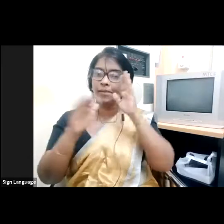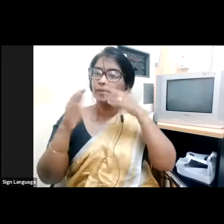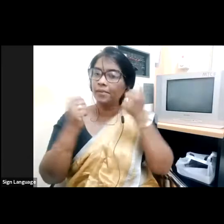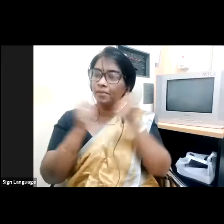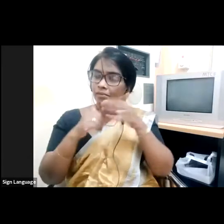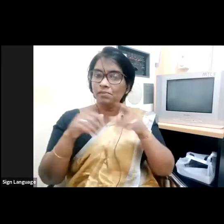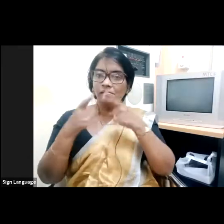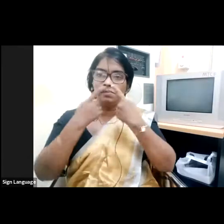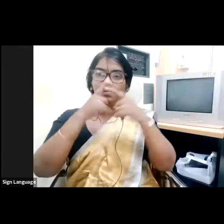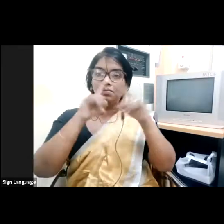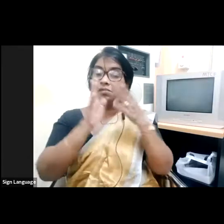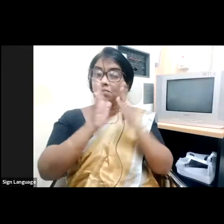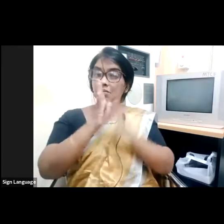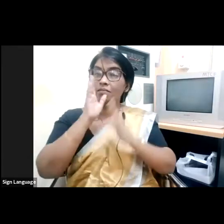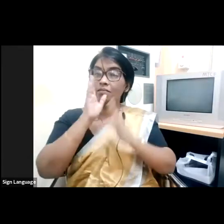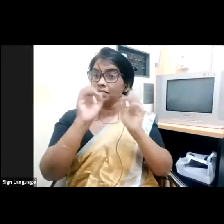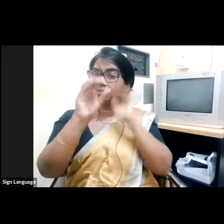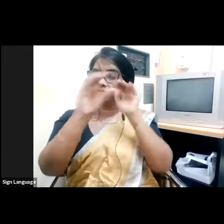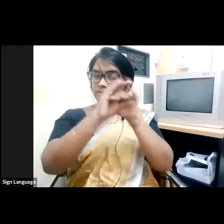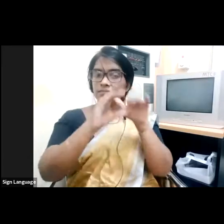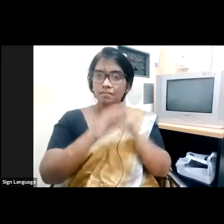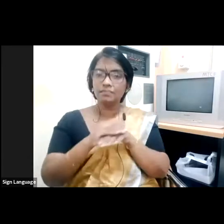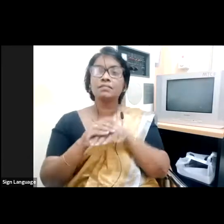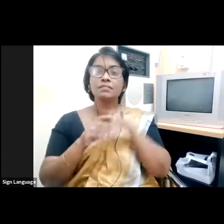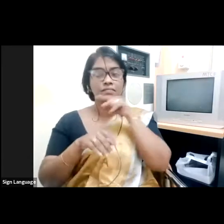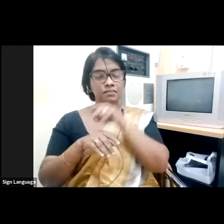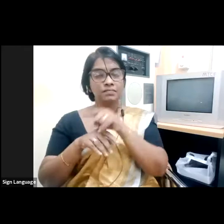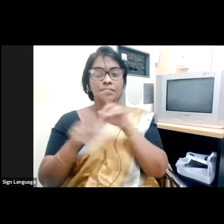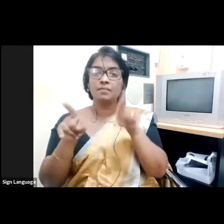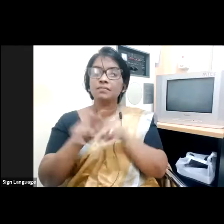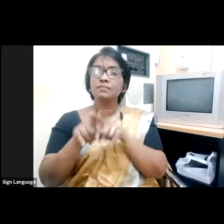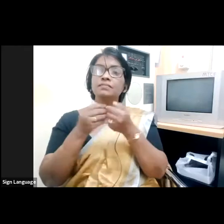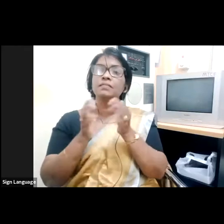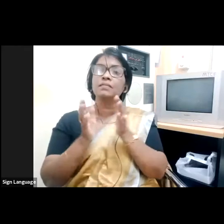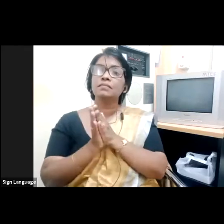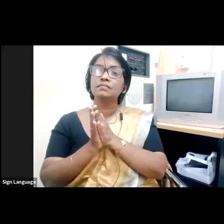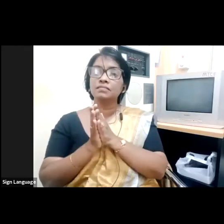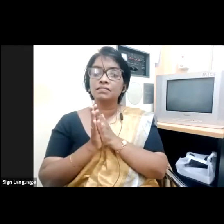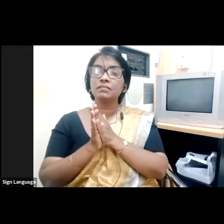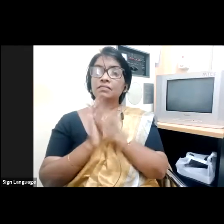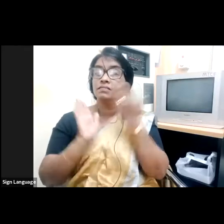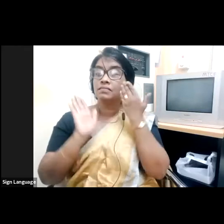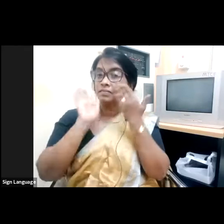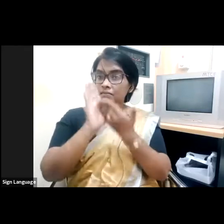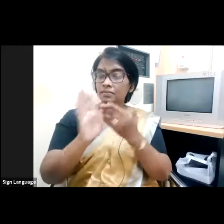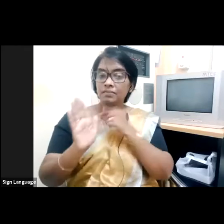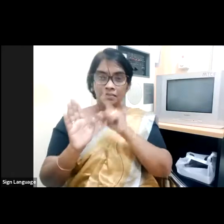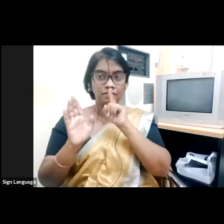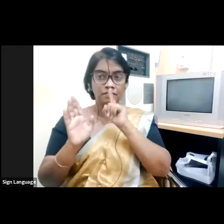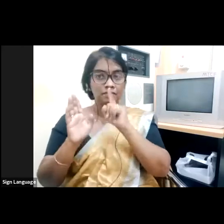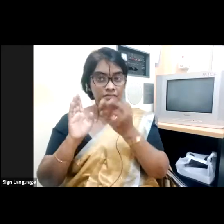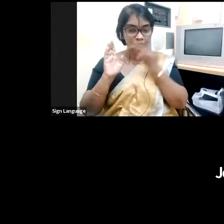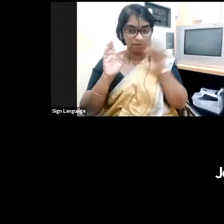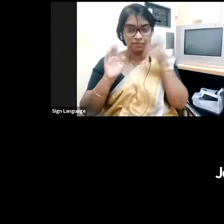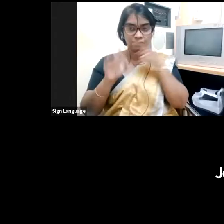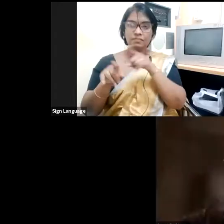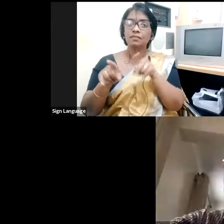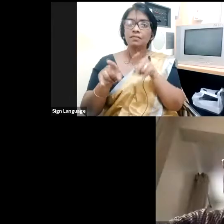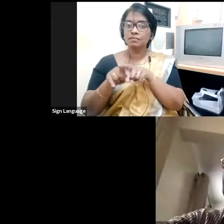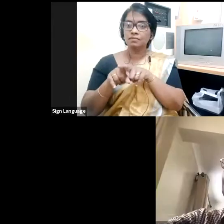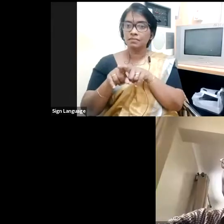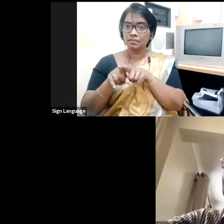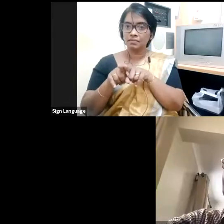you, in your opening remarks, share with us insights and experience in formulating strategic direction for